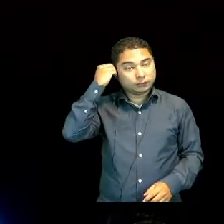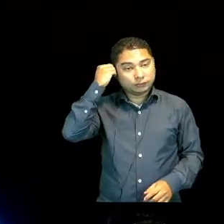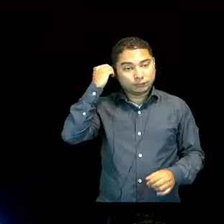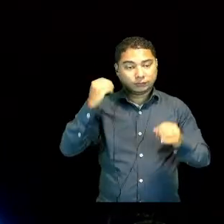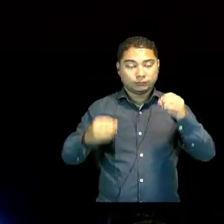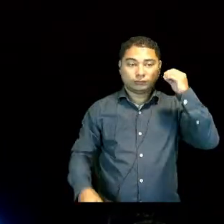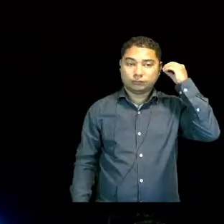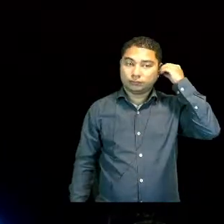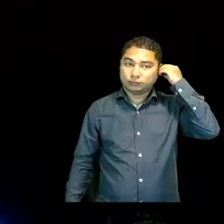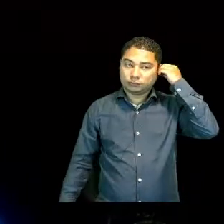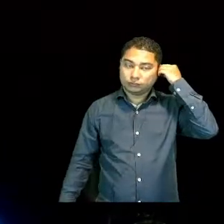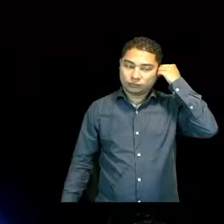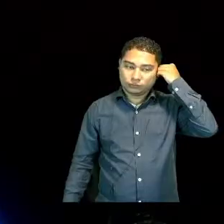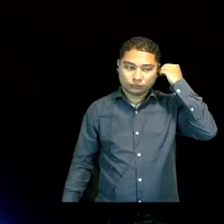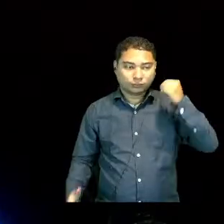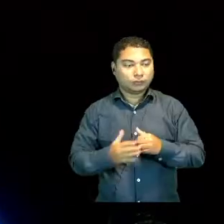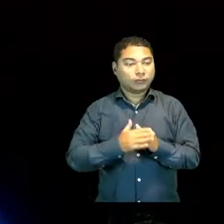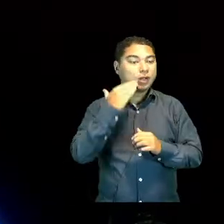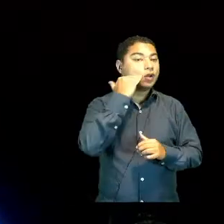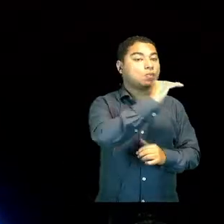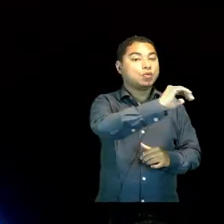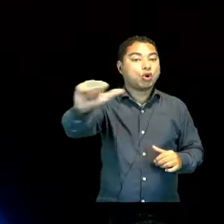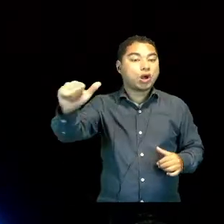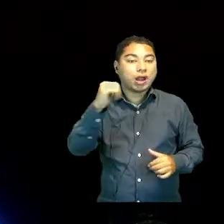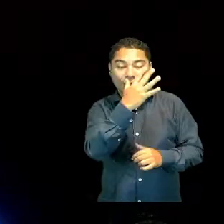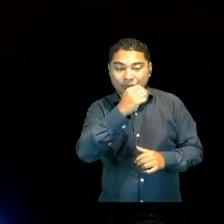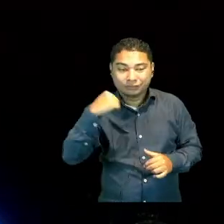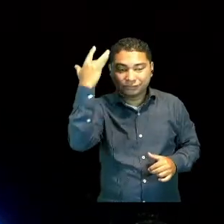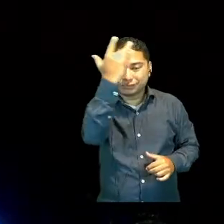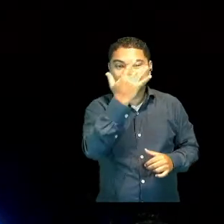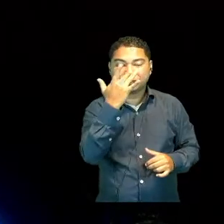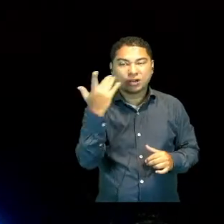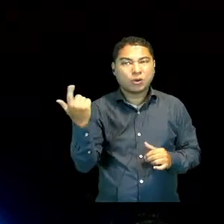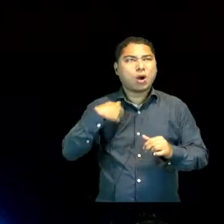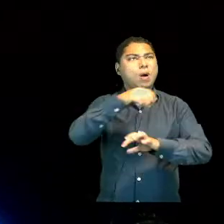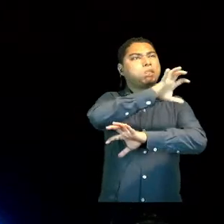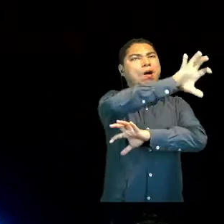Black women all over the world teach us that it is not only